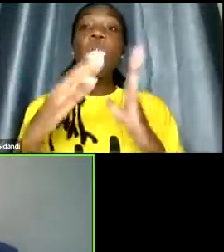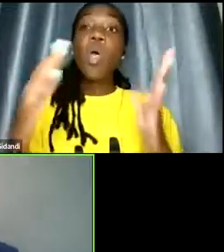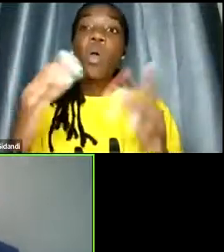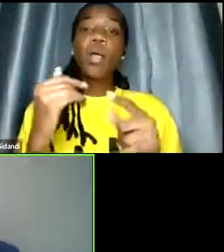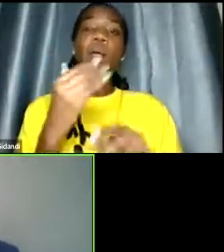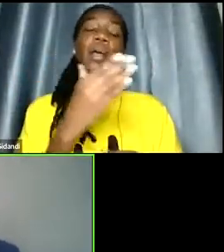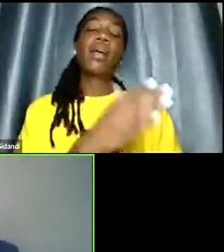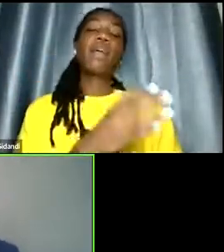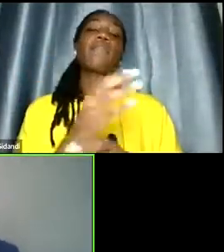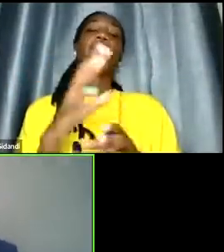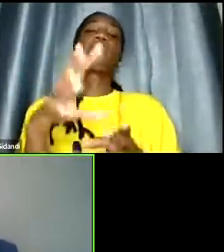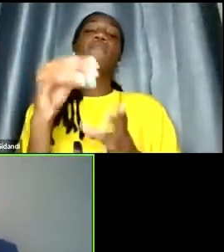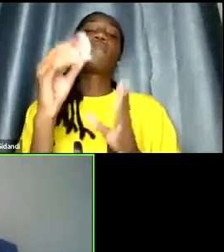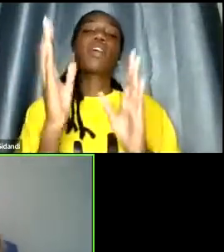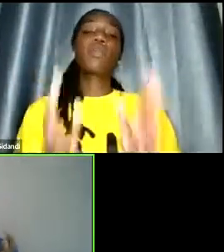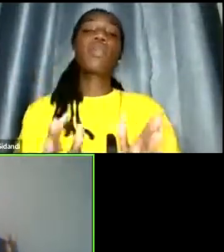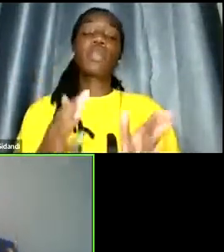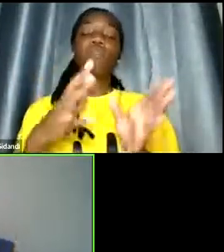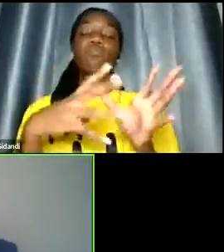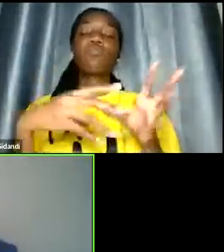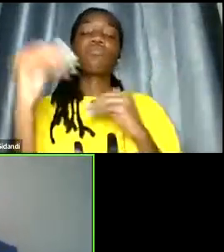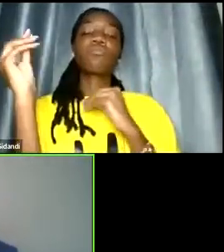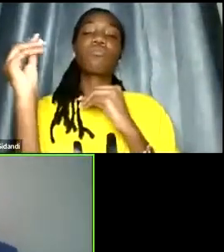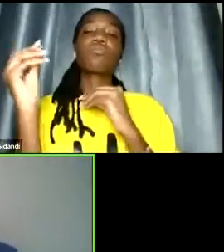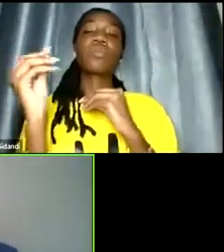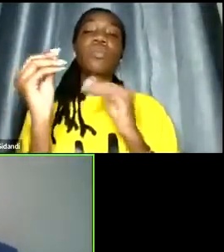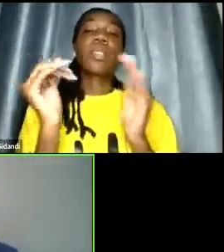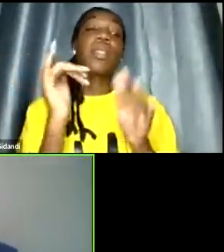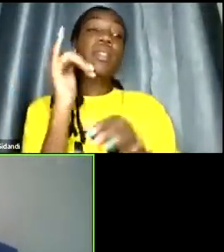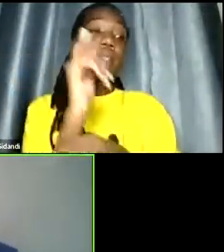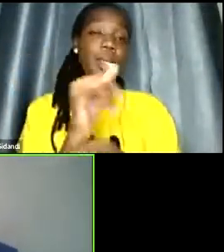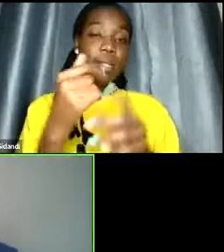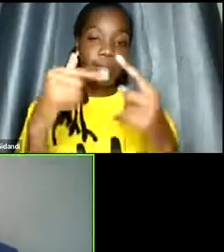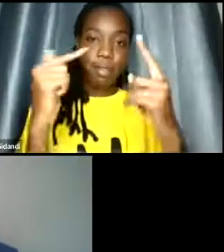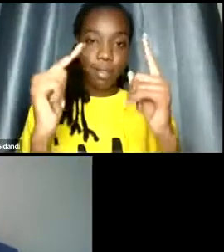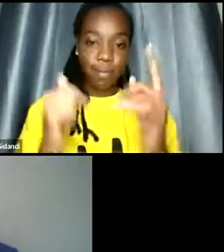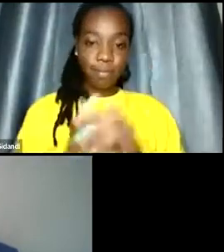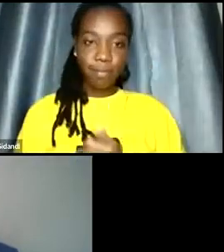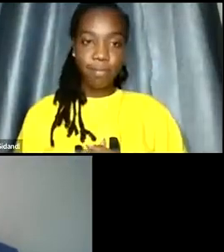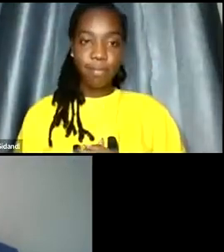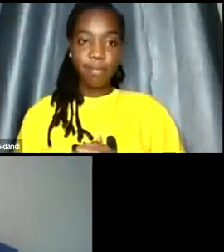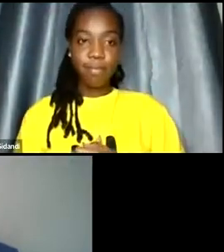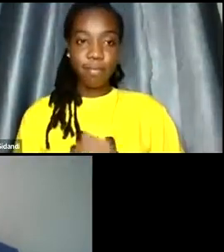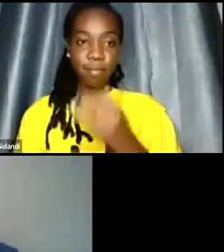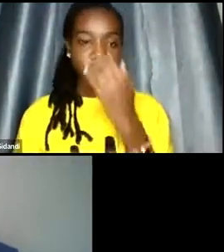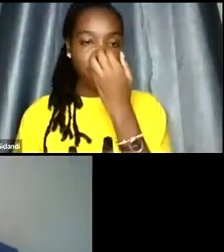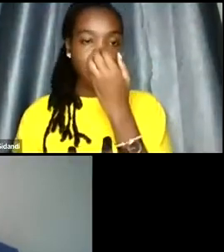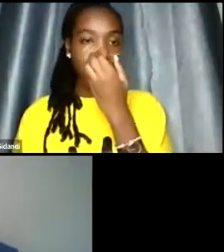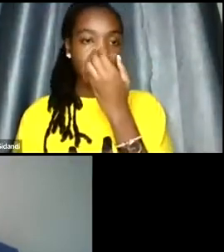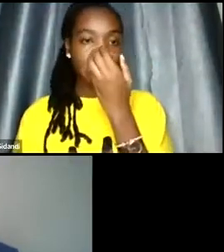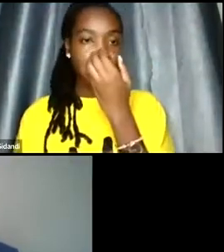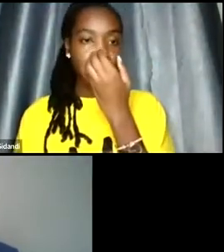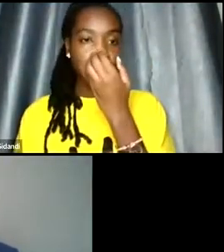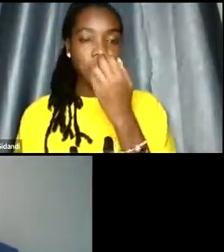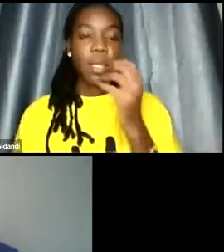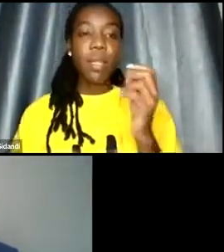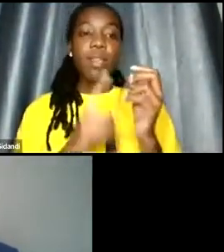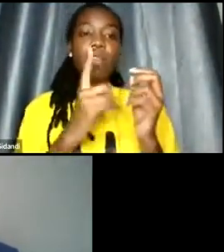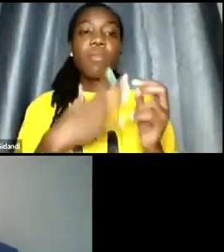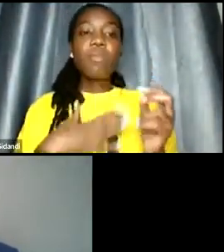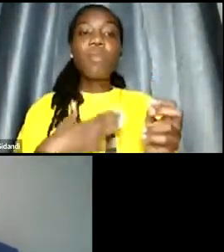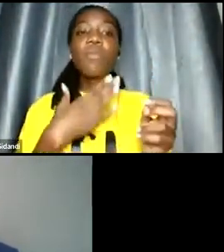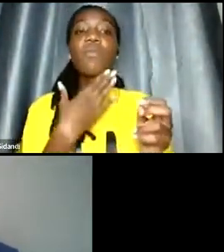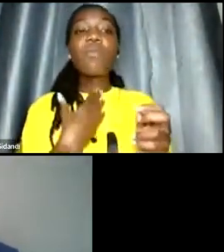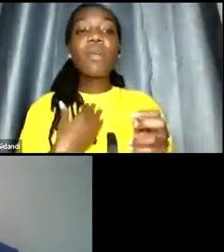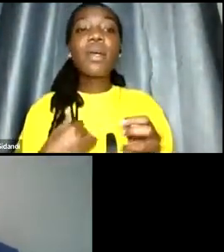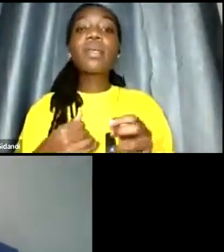scene. That is it. That's your measure of success. All right, Joseph, I would like to request you that you keep